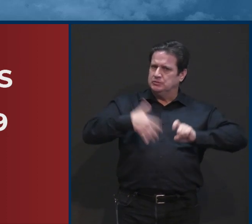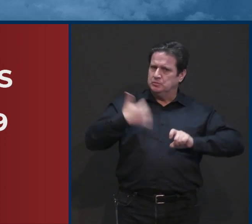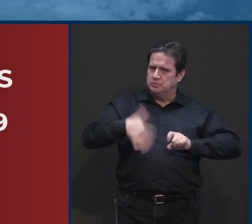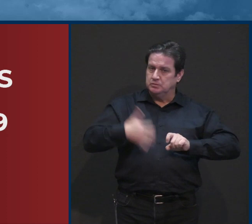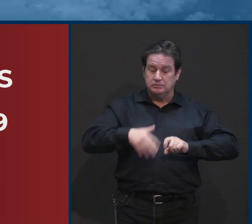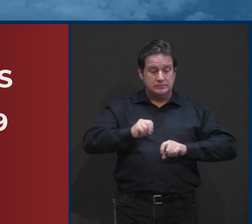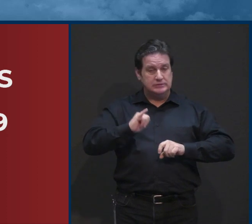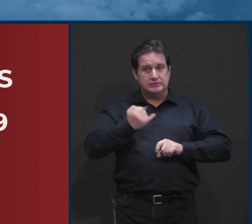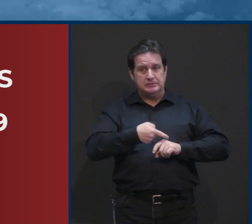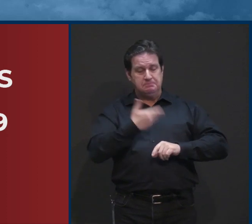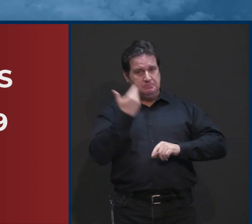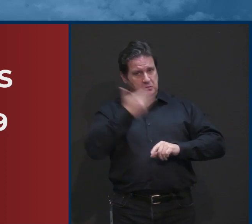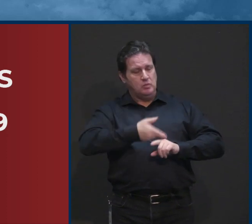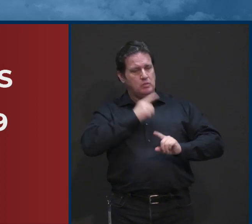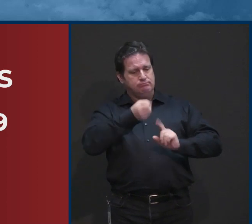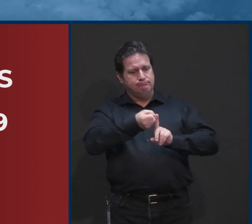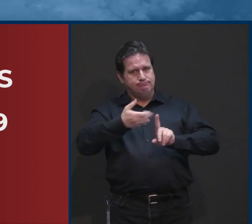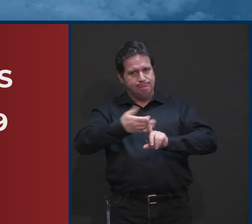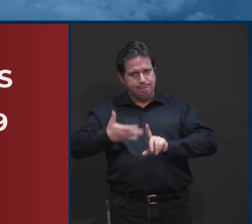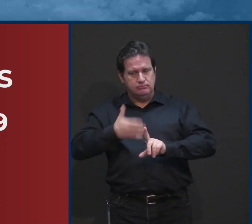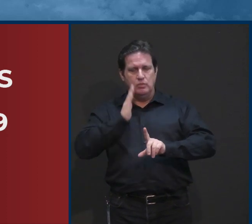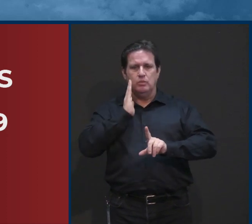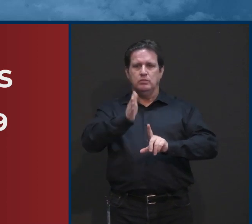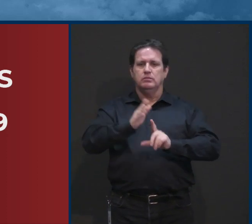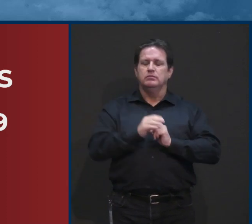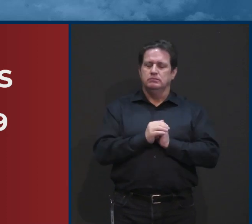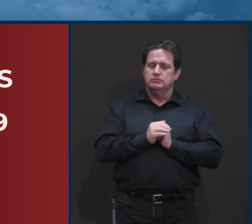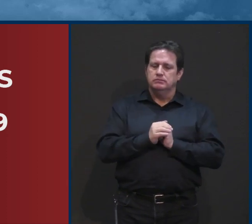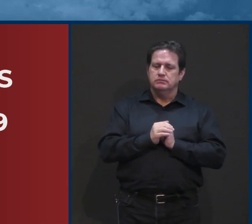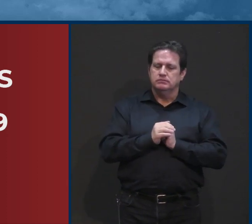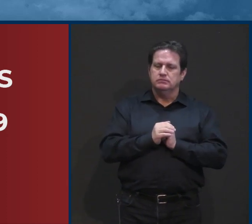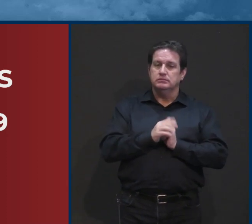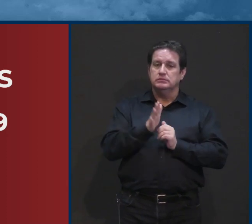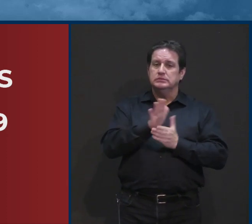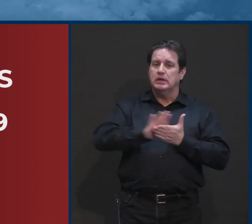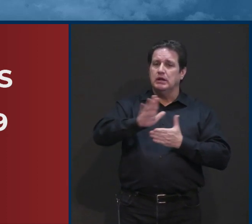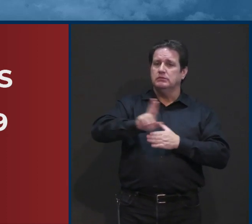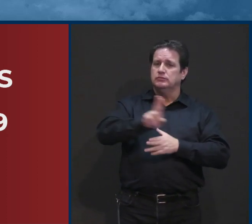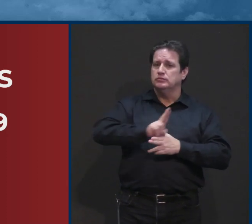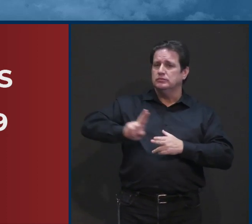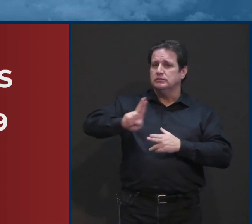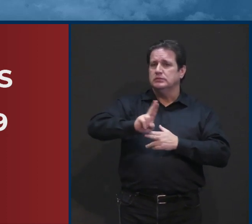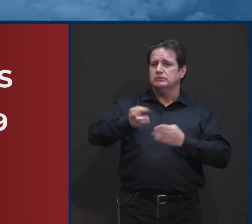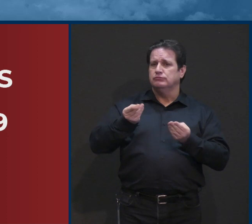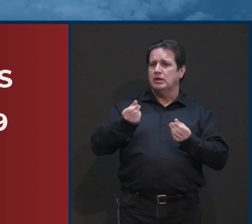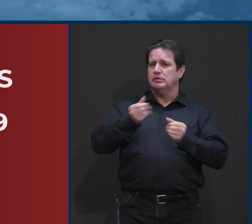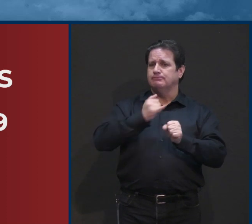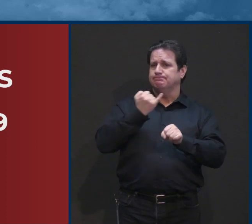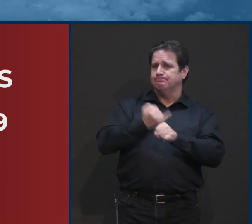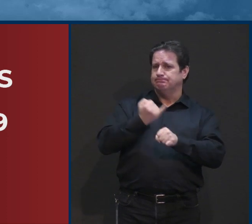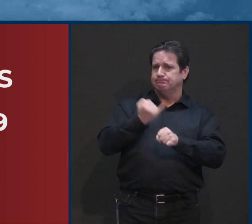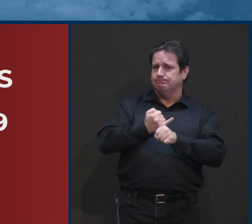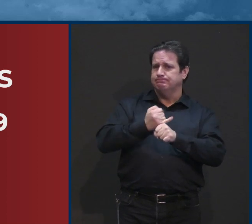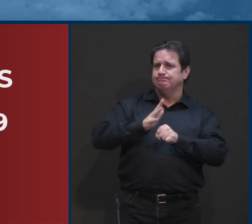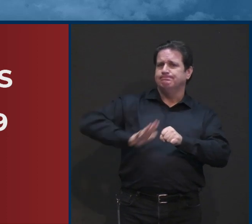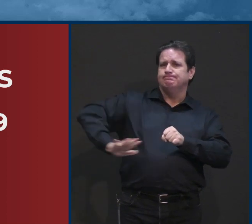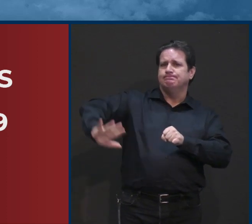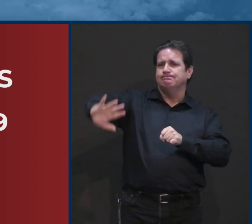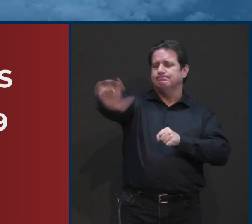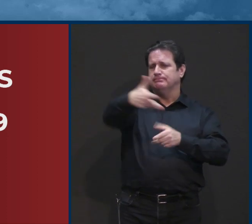AJ, and I know you're going to report on that, both on the college and university campuses and across the communities. The